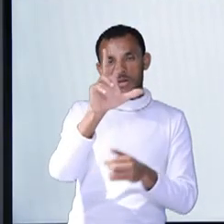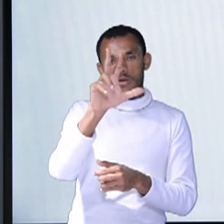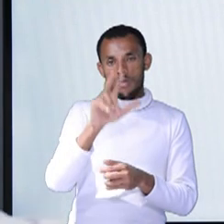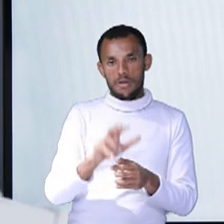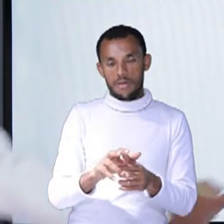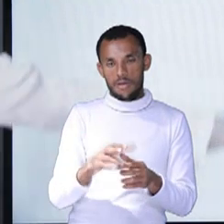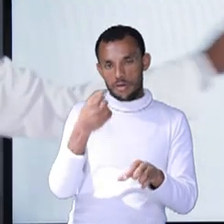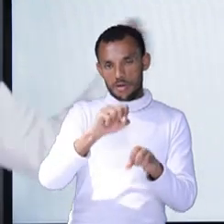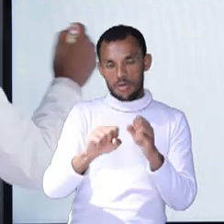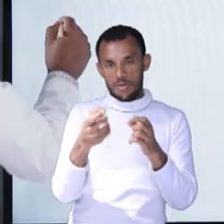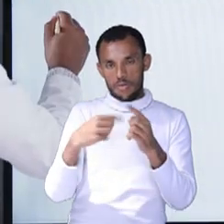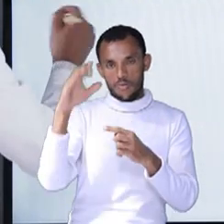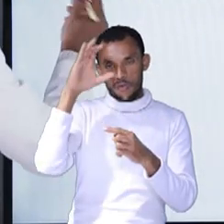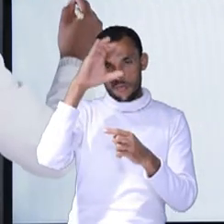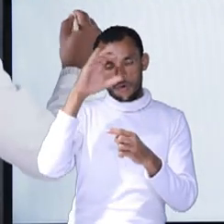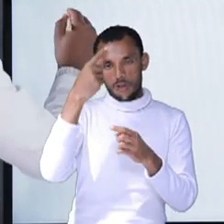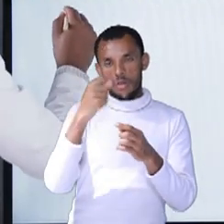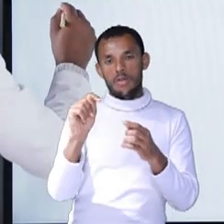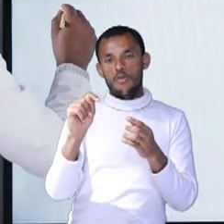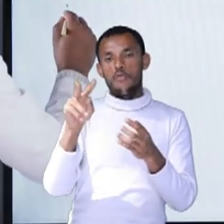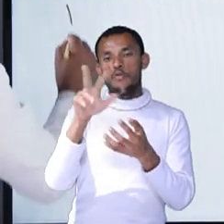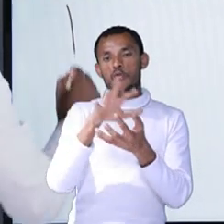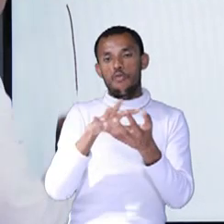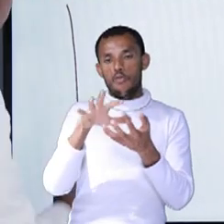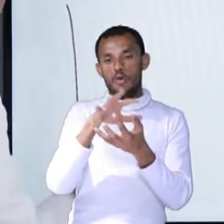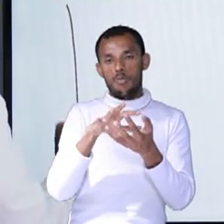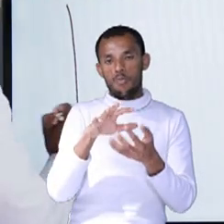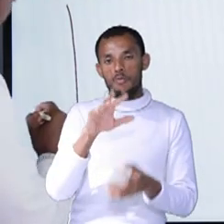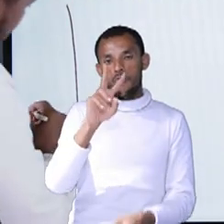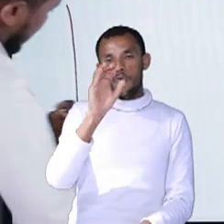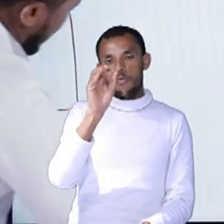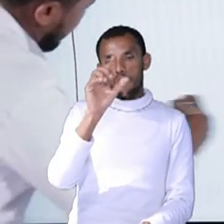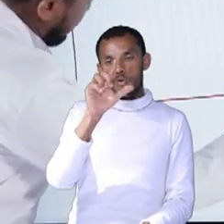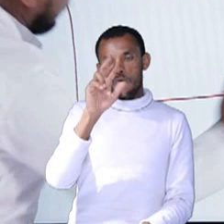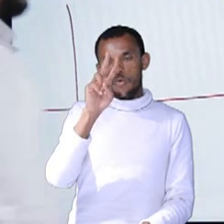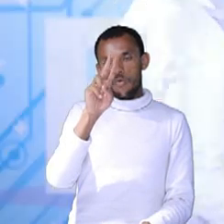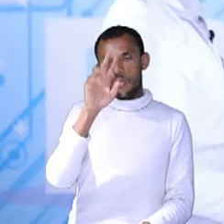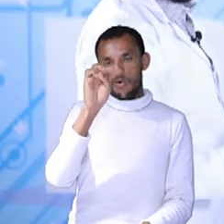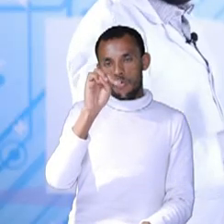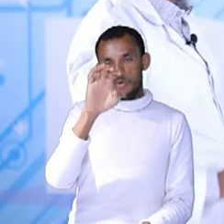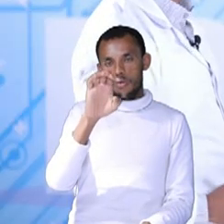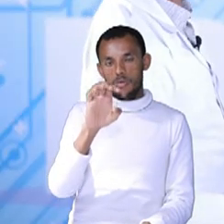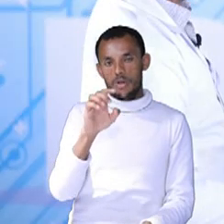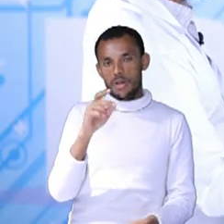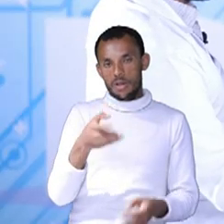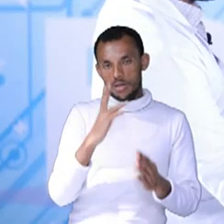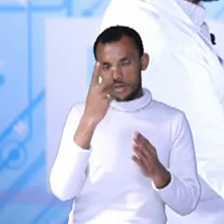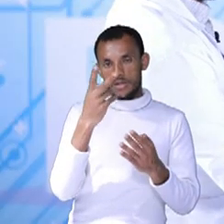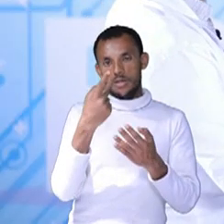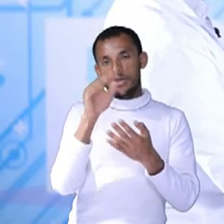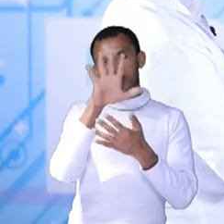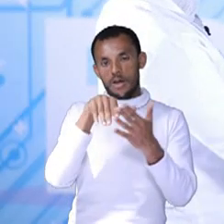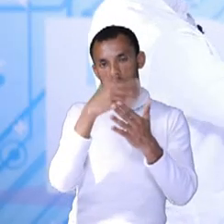3. So to find the volume, let's see the graph or the region.